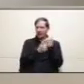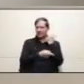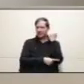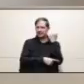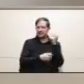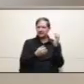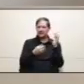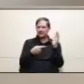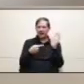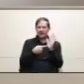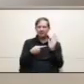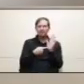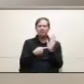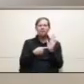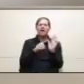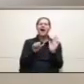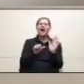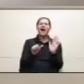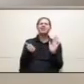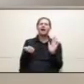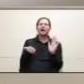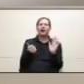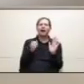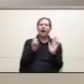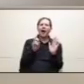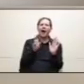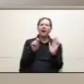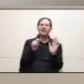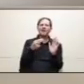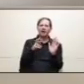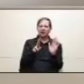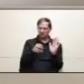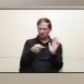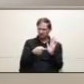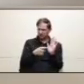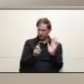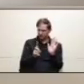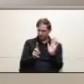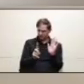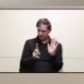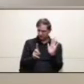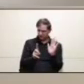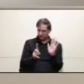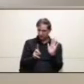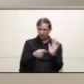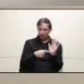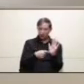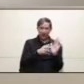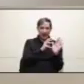put it as other. What is included in that other? The MM, we have